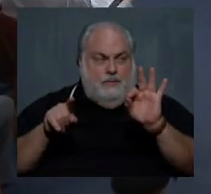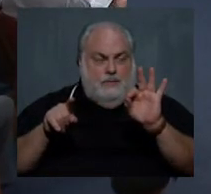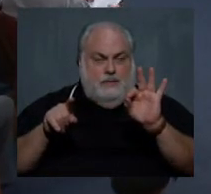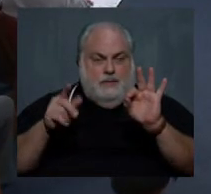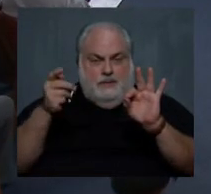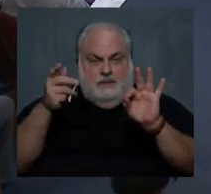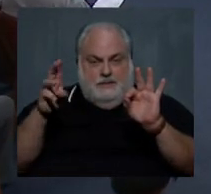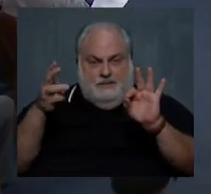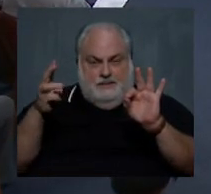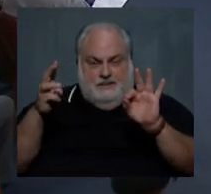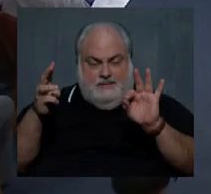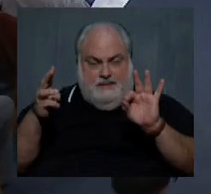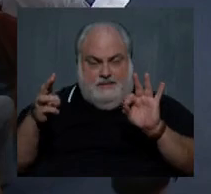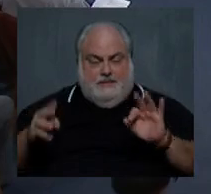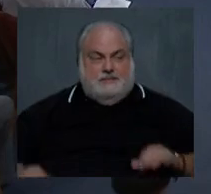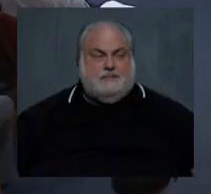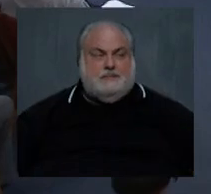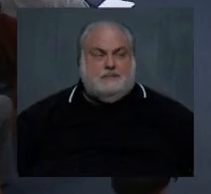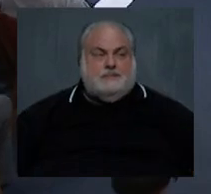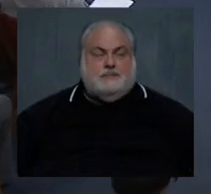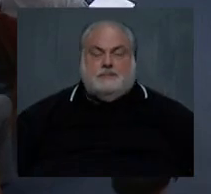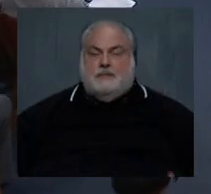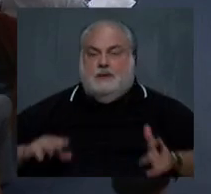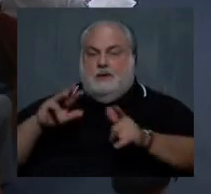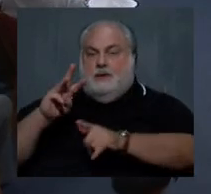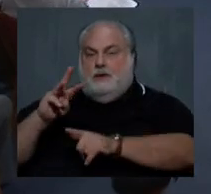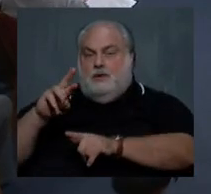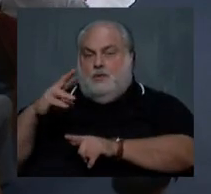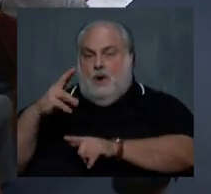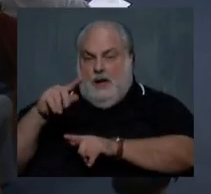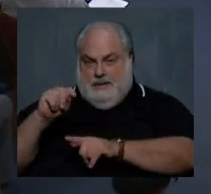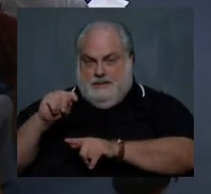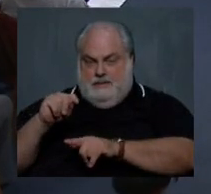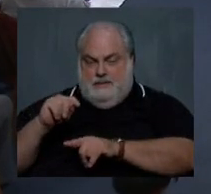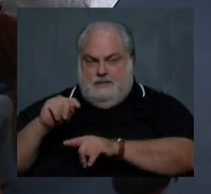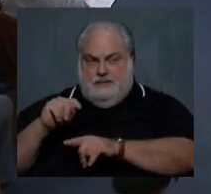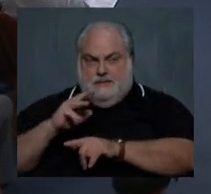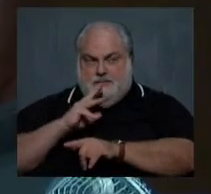through 16. Director Wright, you're recognized, please.